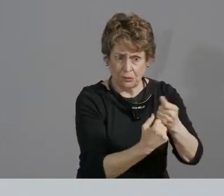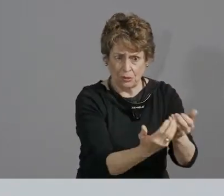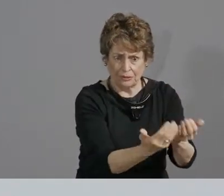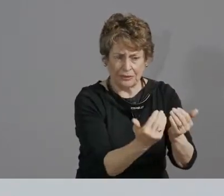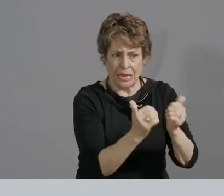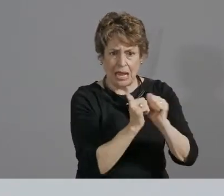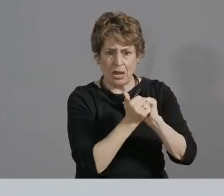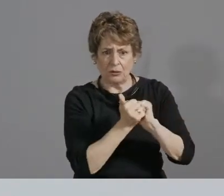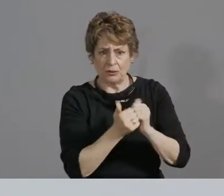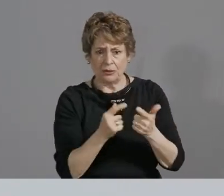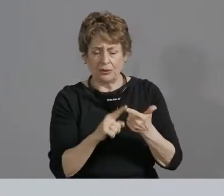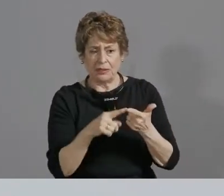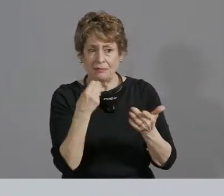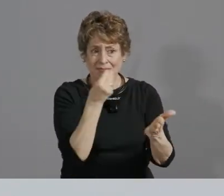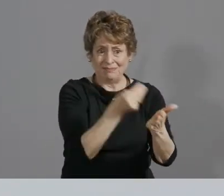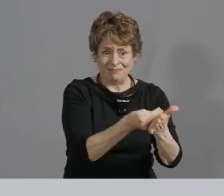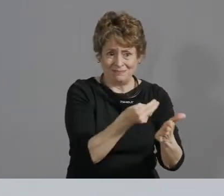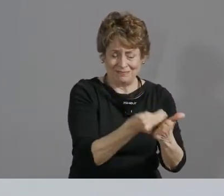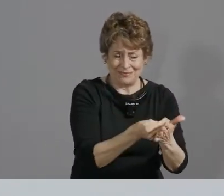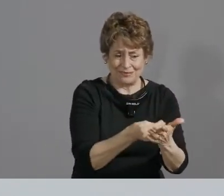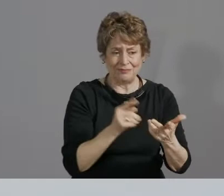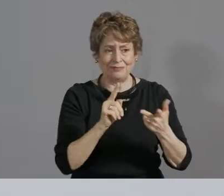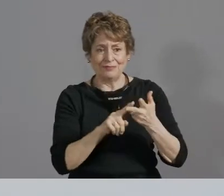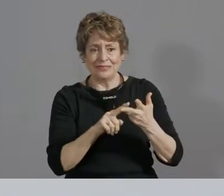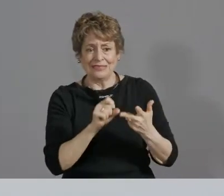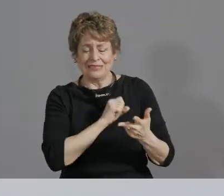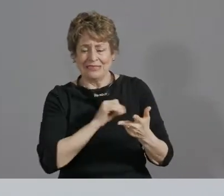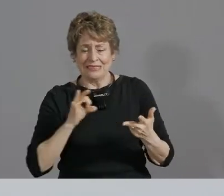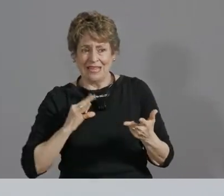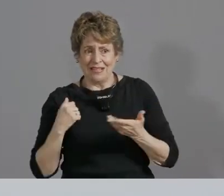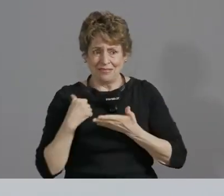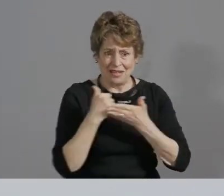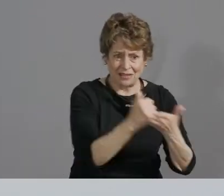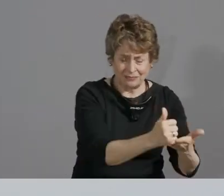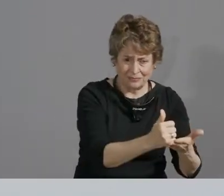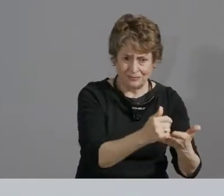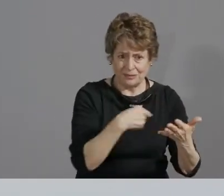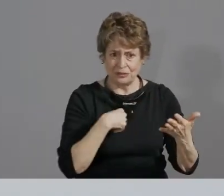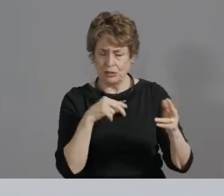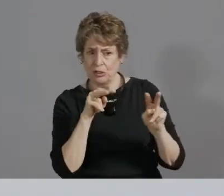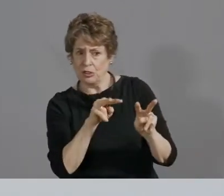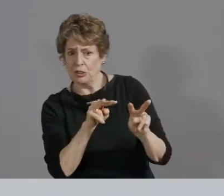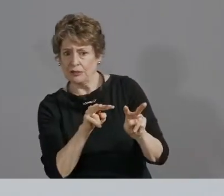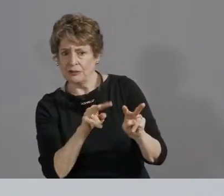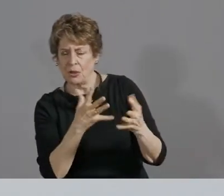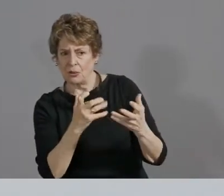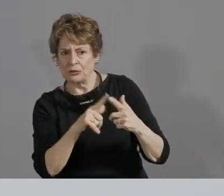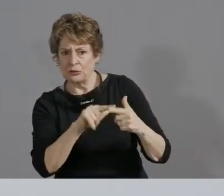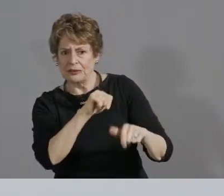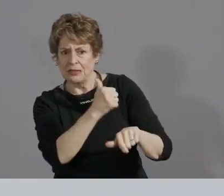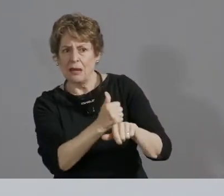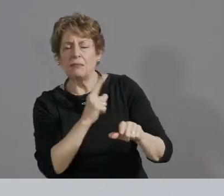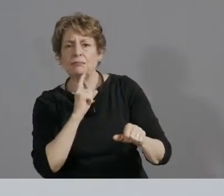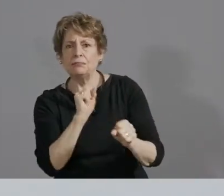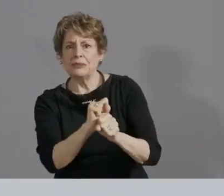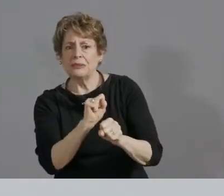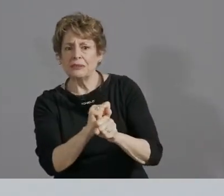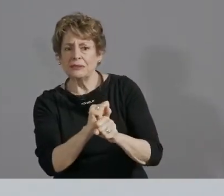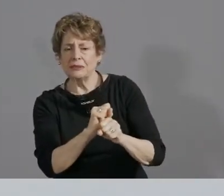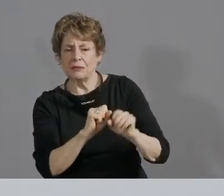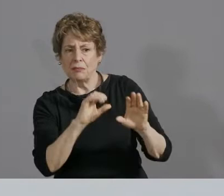start hopefully in March. And that was one of the providers that we talked about, that could potentially be a